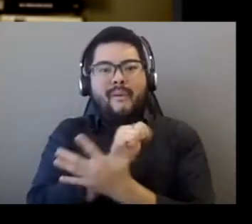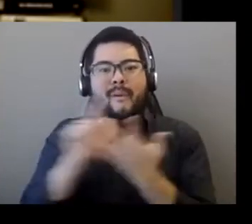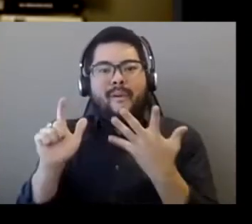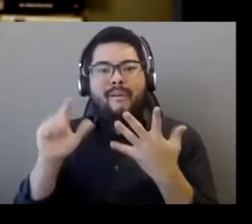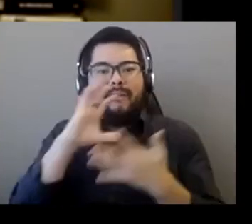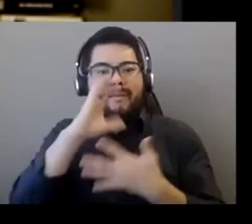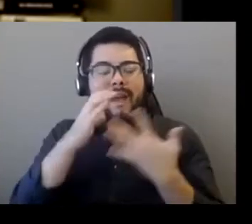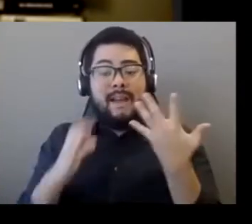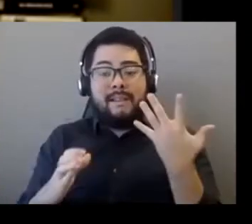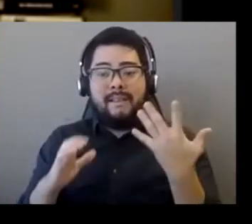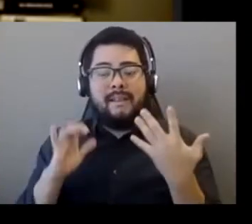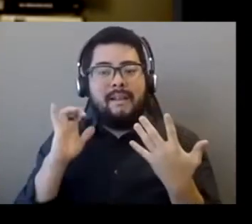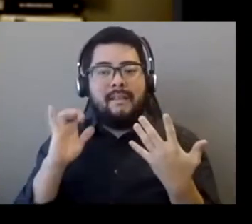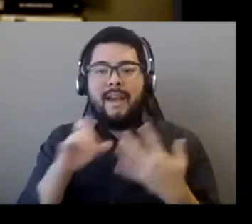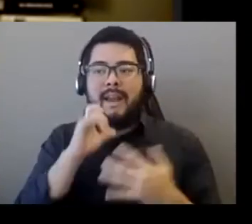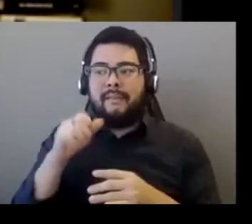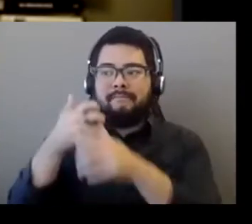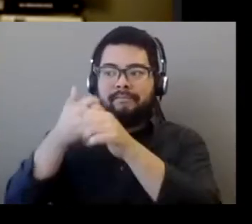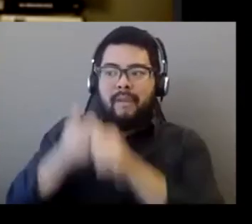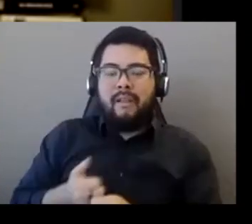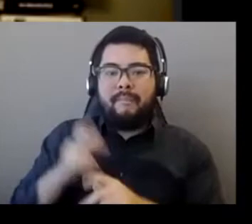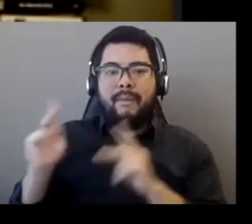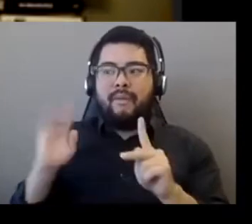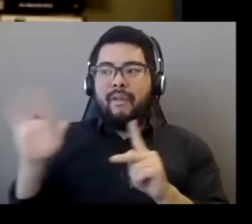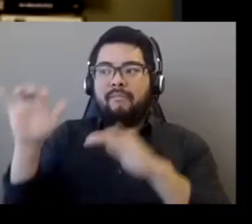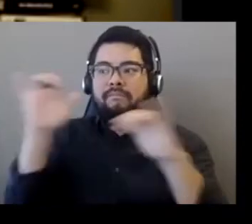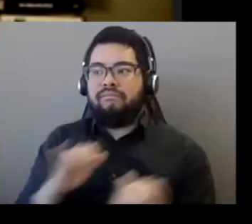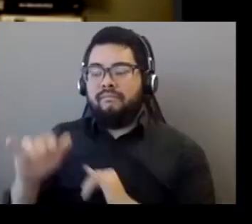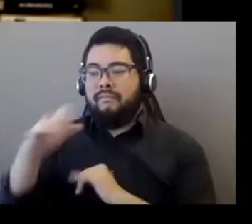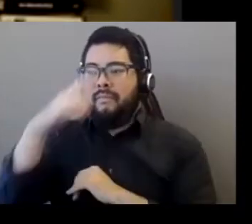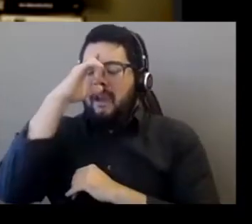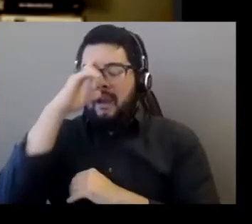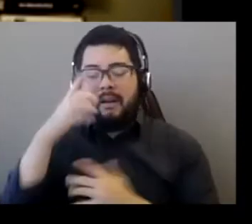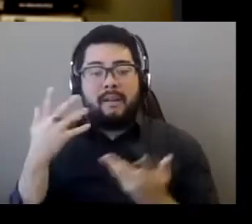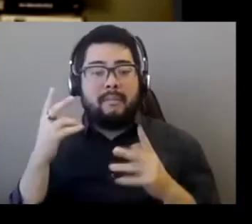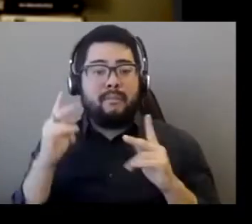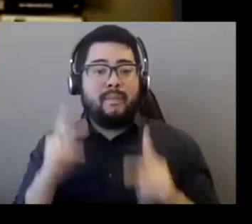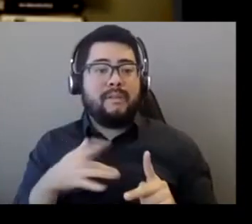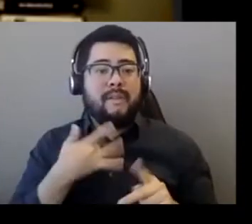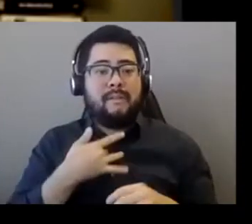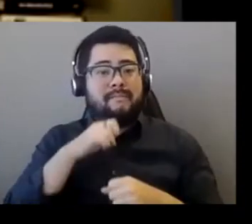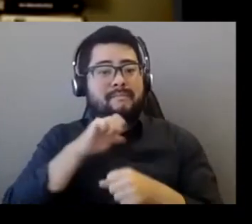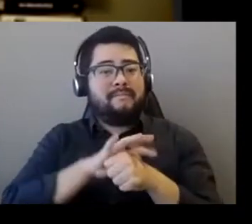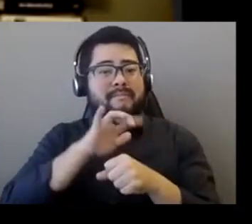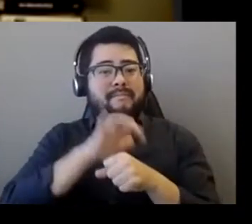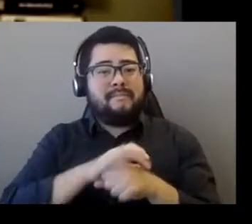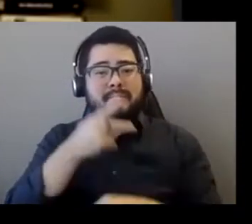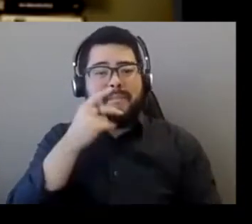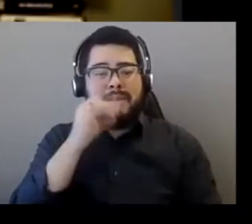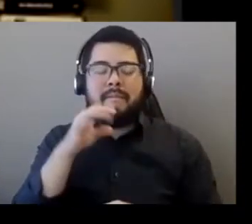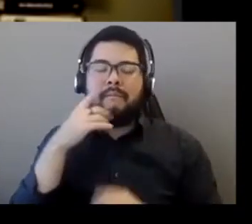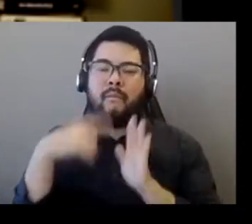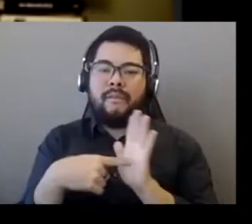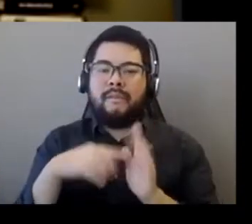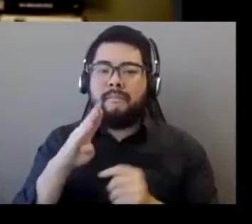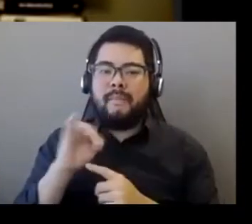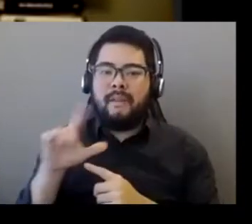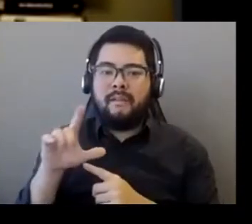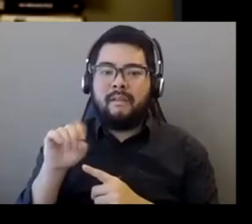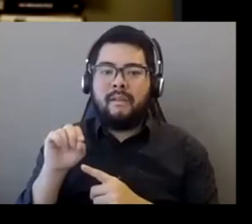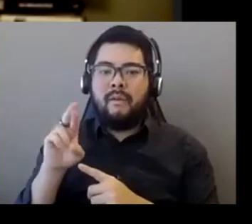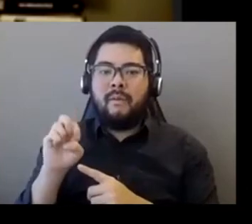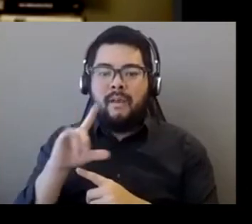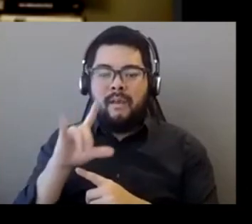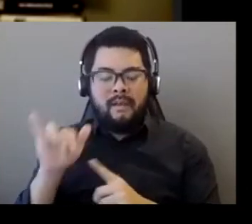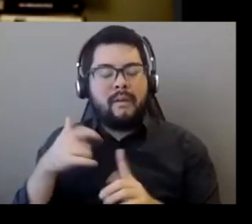against the status quo, and somebody got pissed off, like Bill O'Reilly. By the way, I must say for the record is I've never sexually